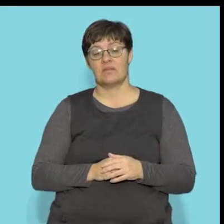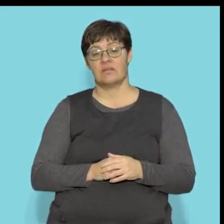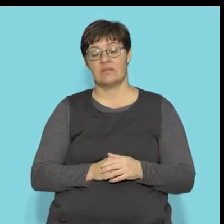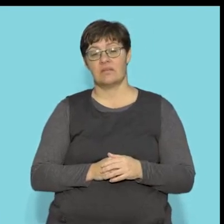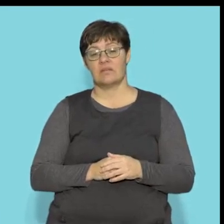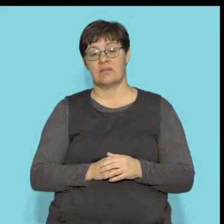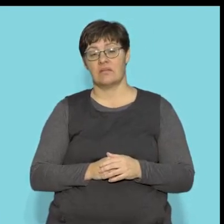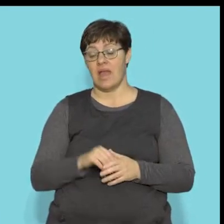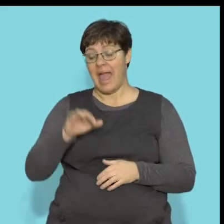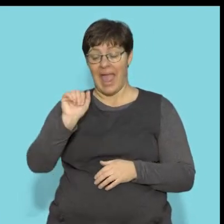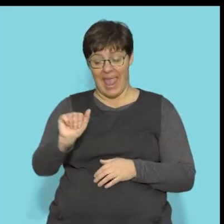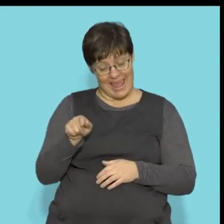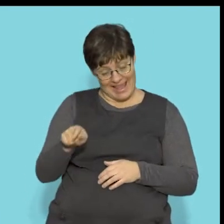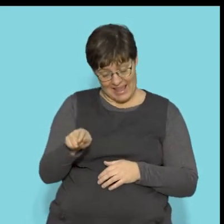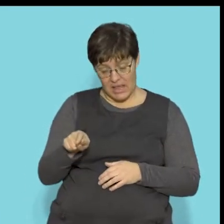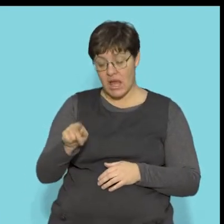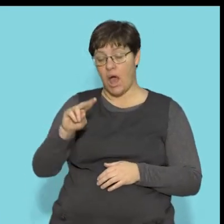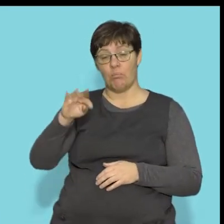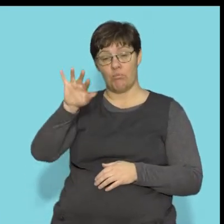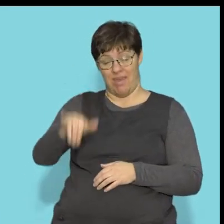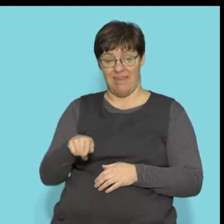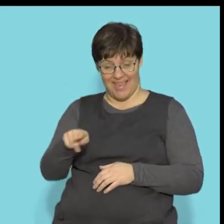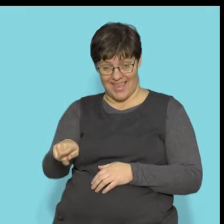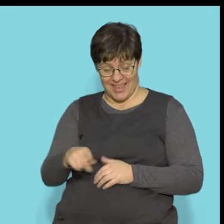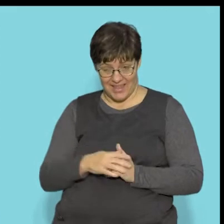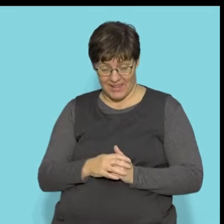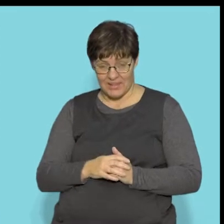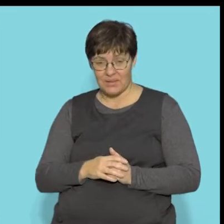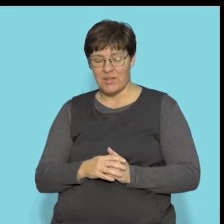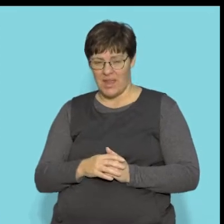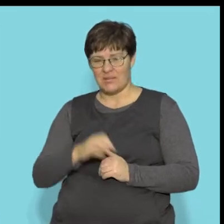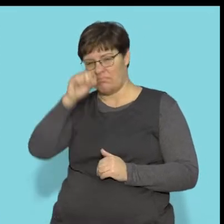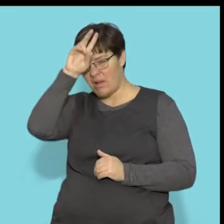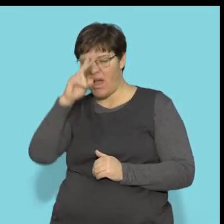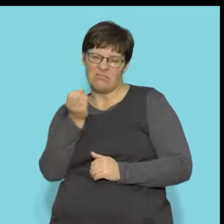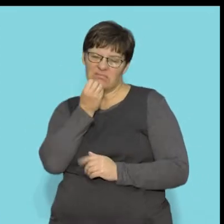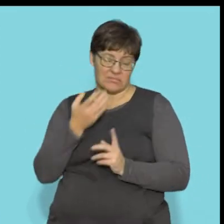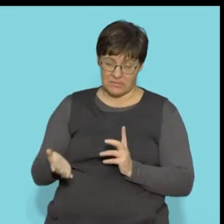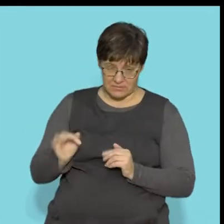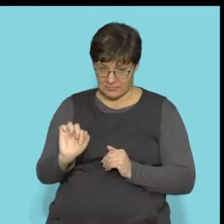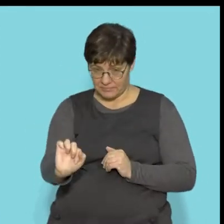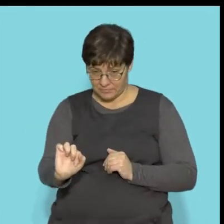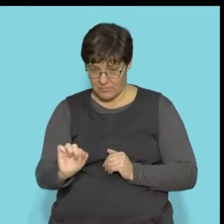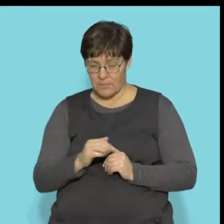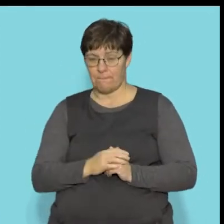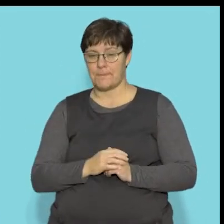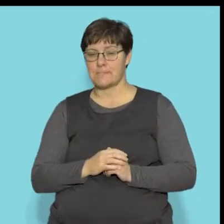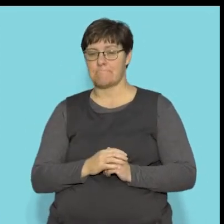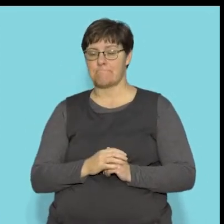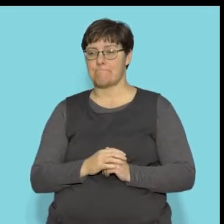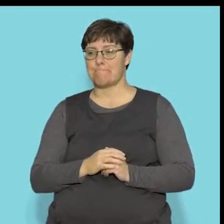graph, right? So we can see A, the pink graph up there, that shows us the population of the